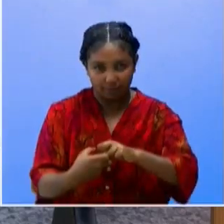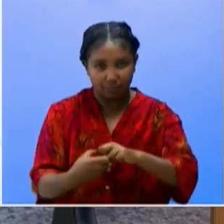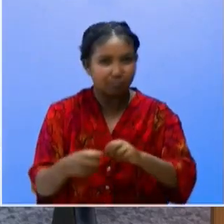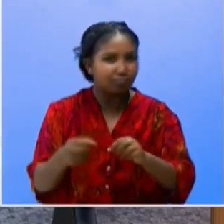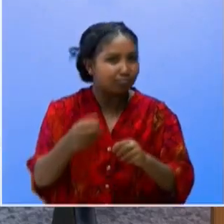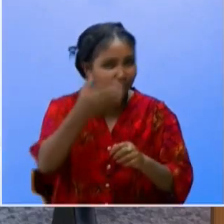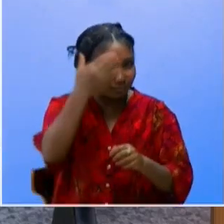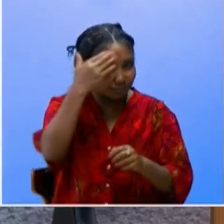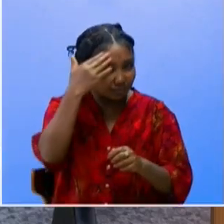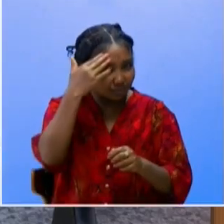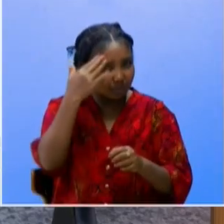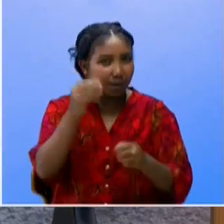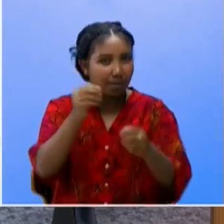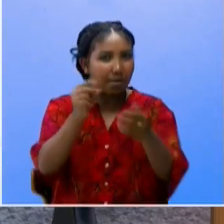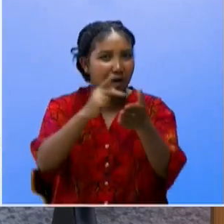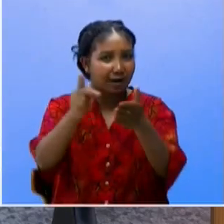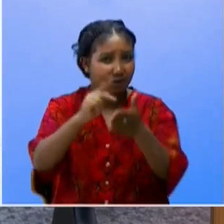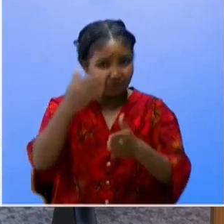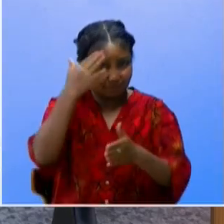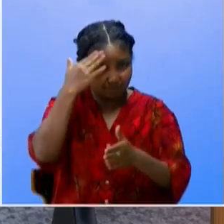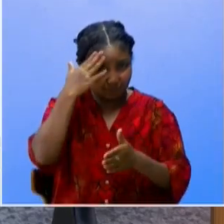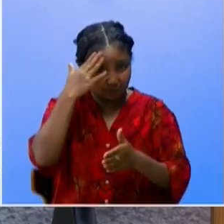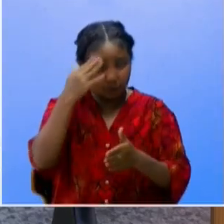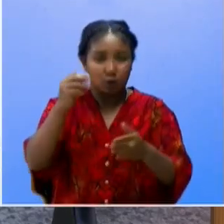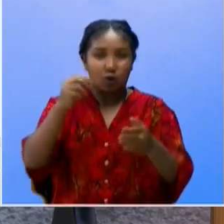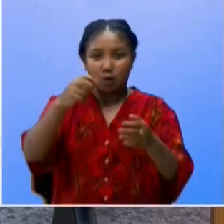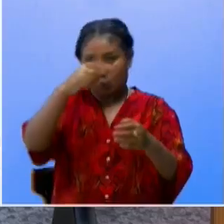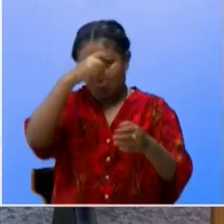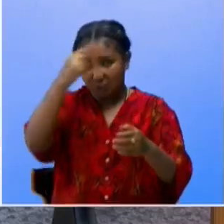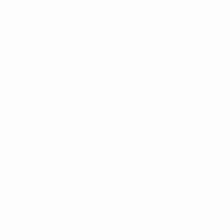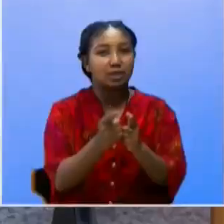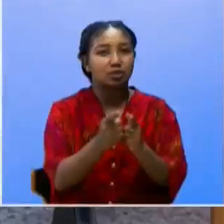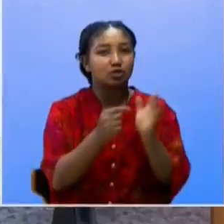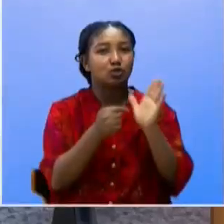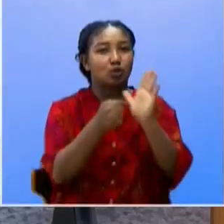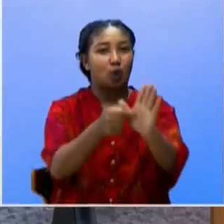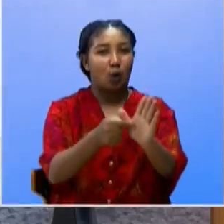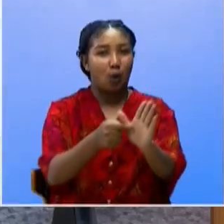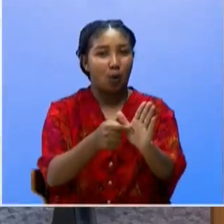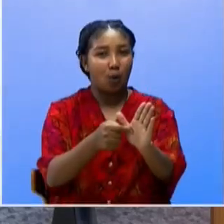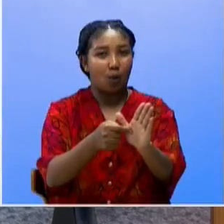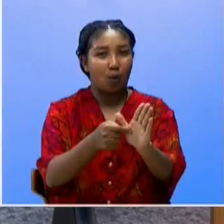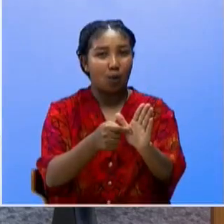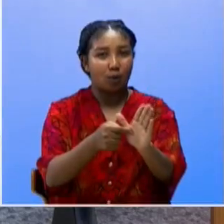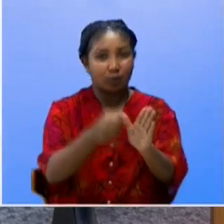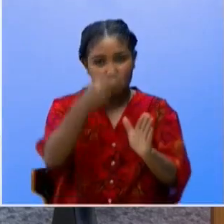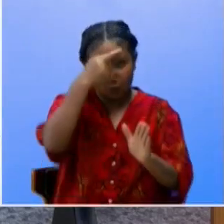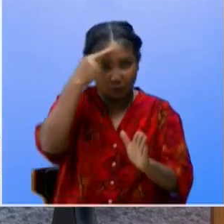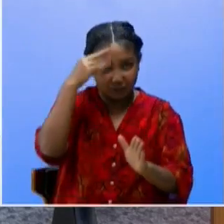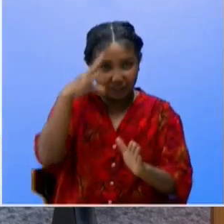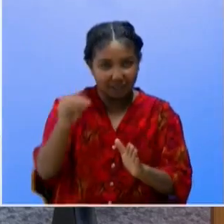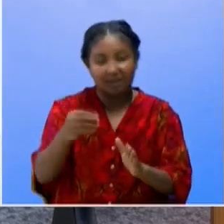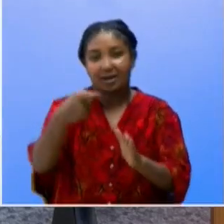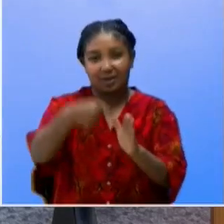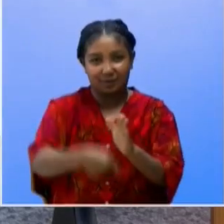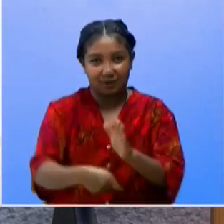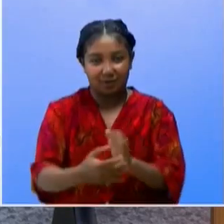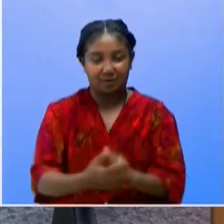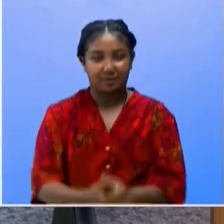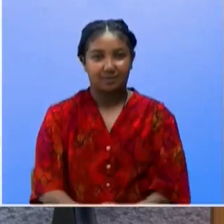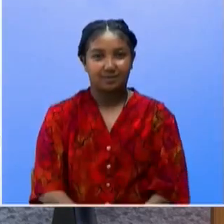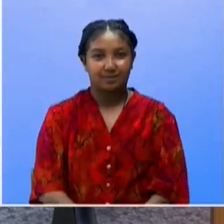what cause and effect paragraph means? Cause and effect paragraph is the relationship between cause and